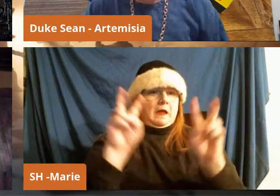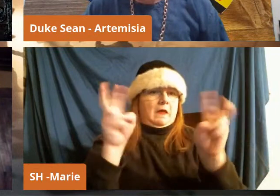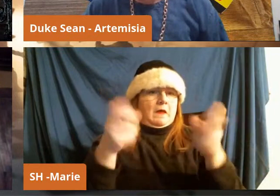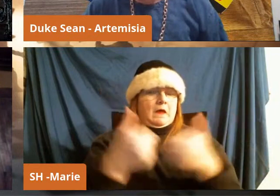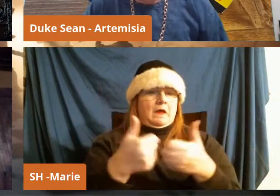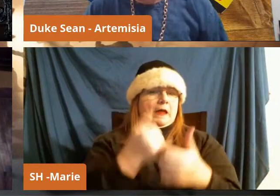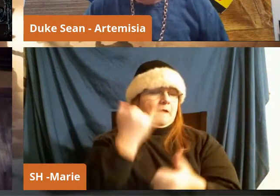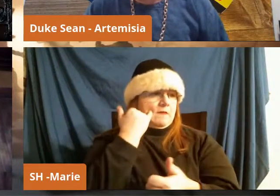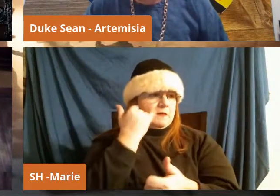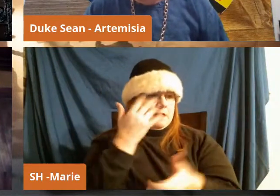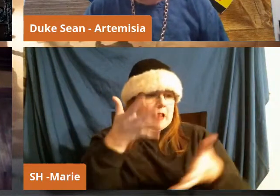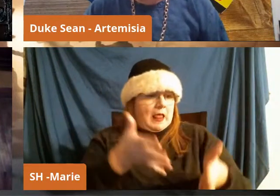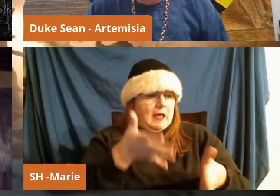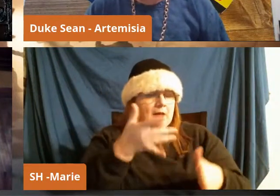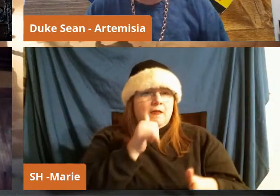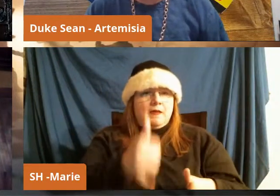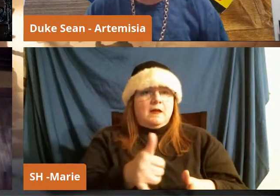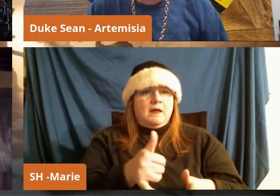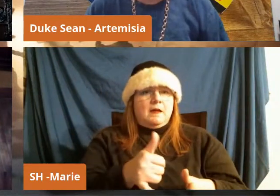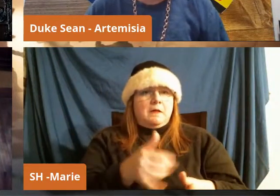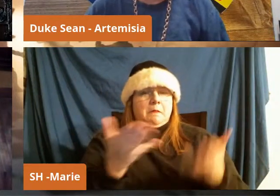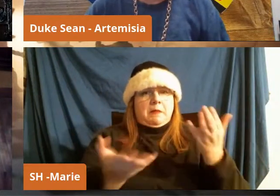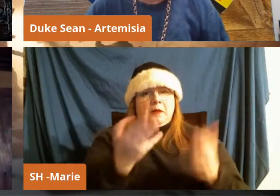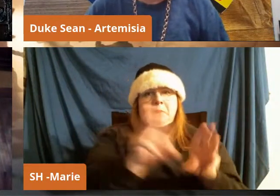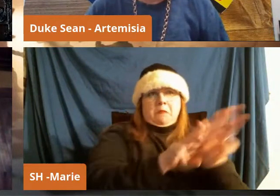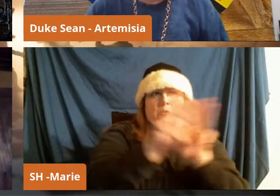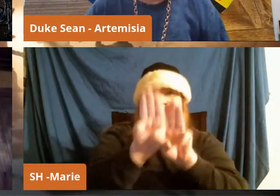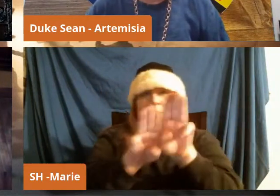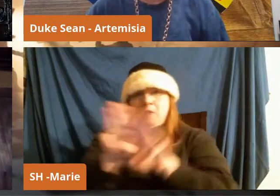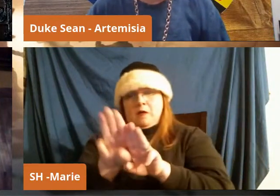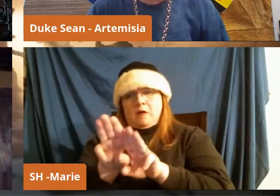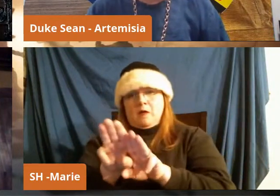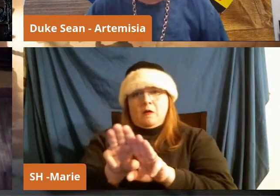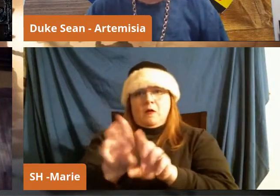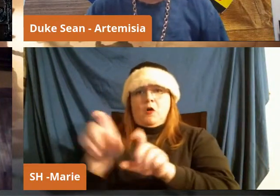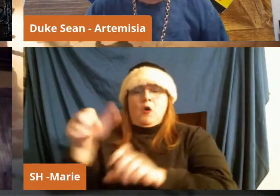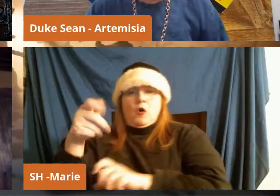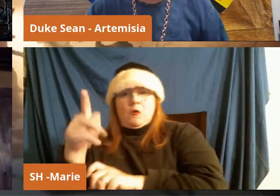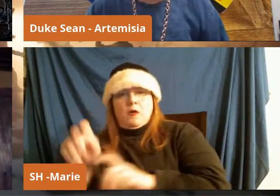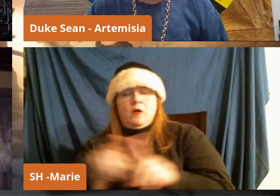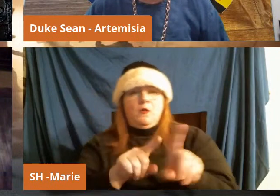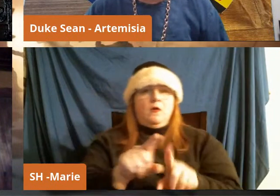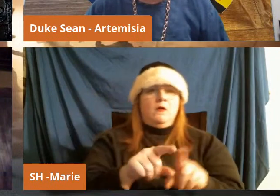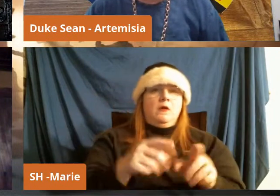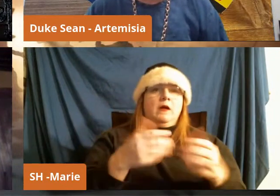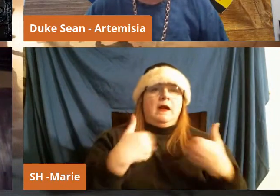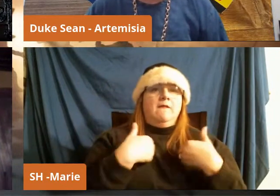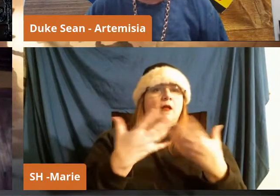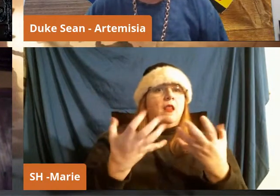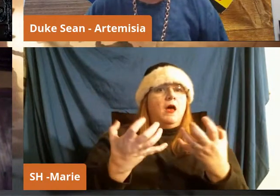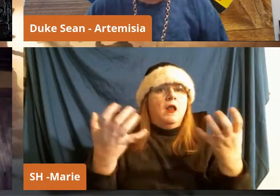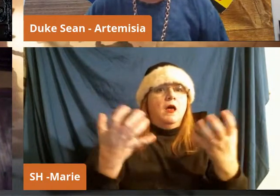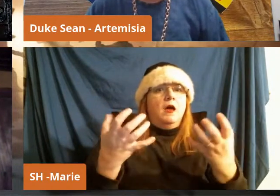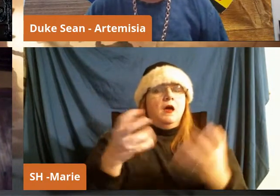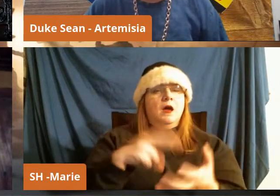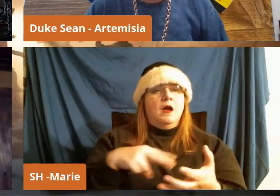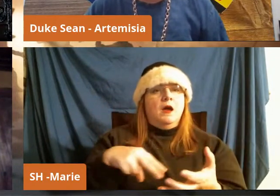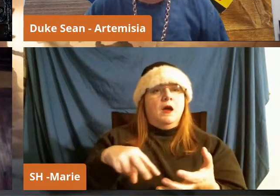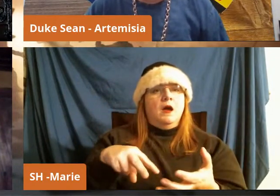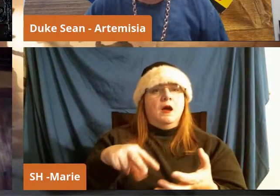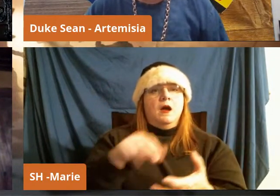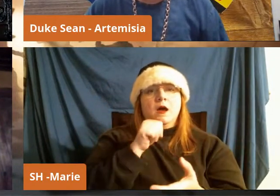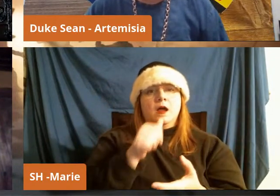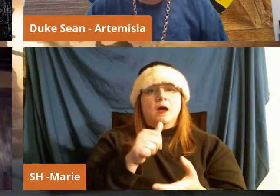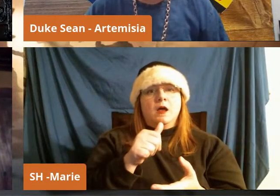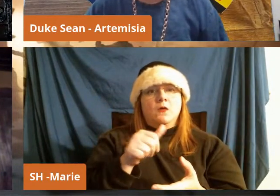lack of thing there, and I'll say this too, and this may be a Meridier's versus Artemis versus West thing, we have a lot of dancing here in Meridier's that is very not